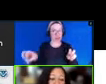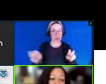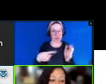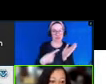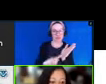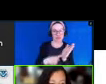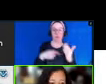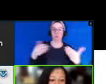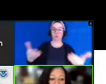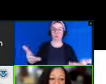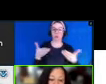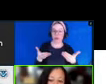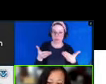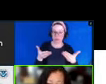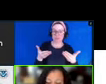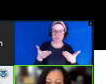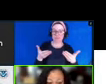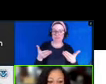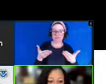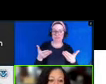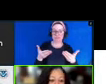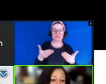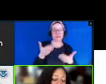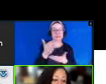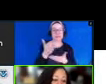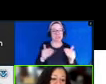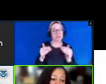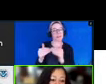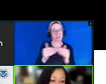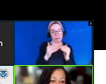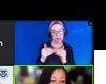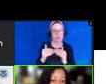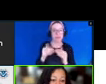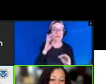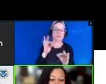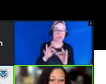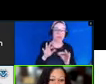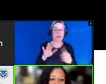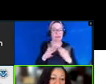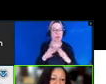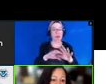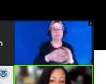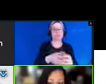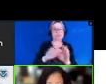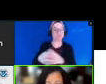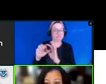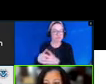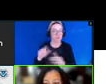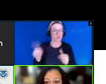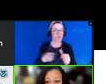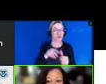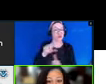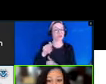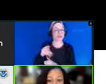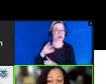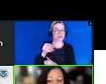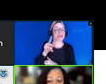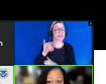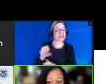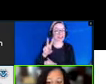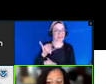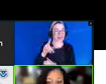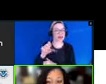want to welcome and to invite some colleagues in both faith and community sectors. First, Stephanie Vegas. She